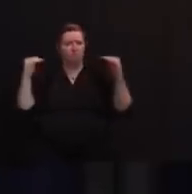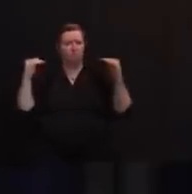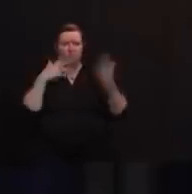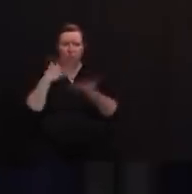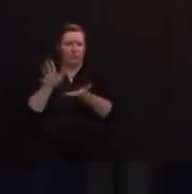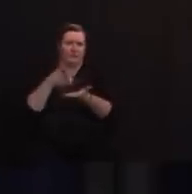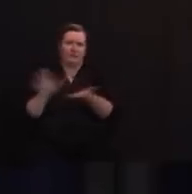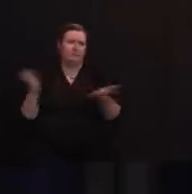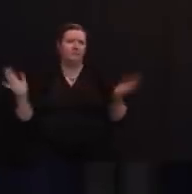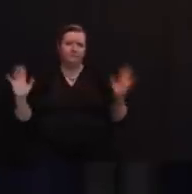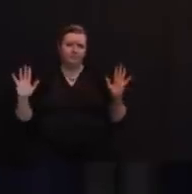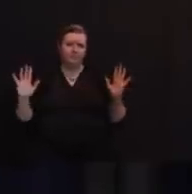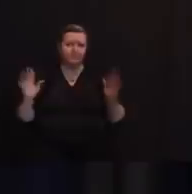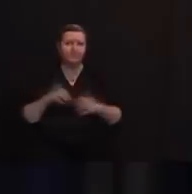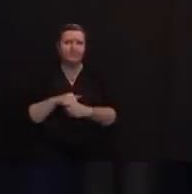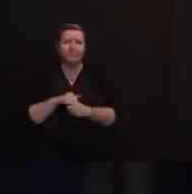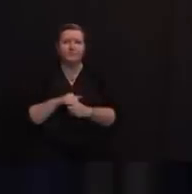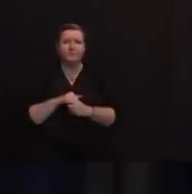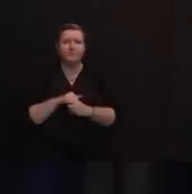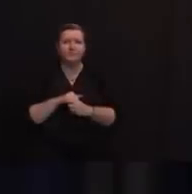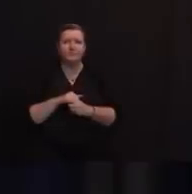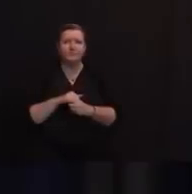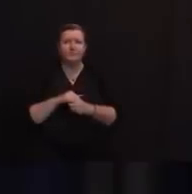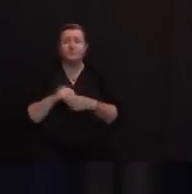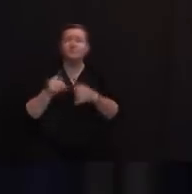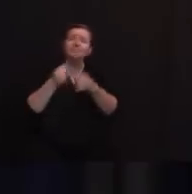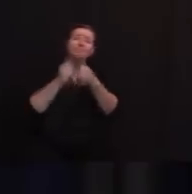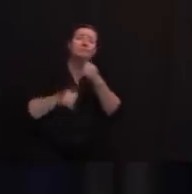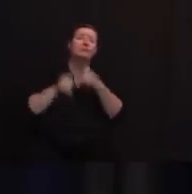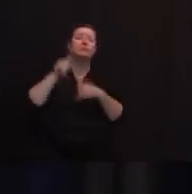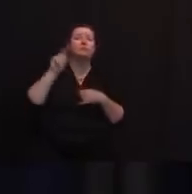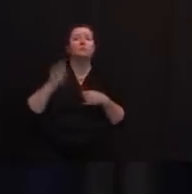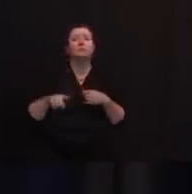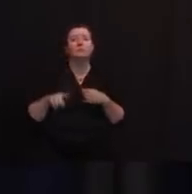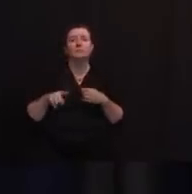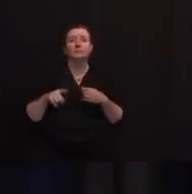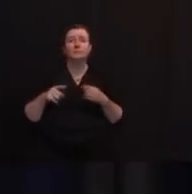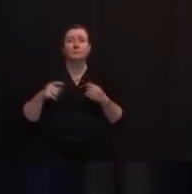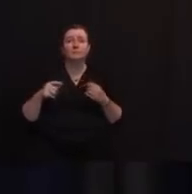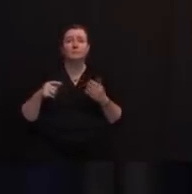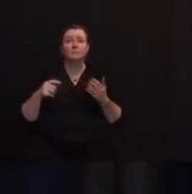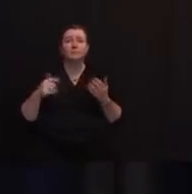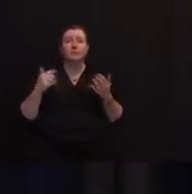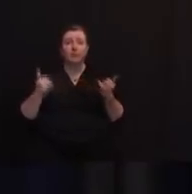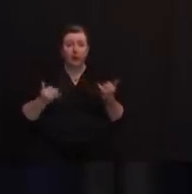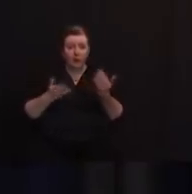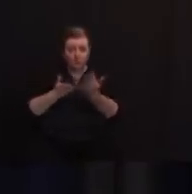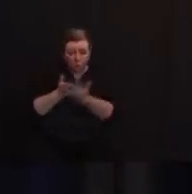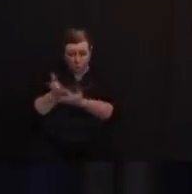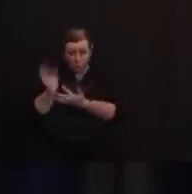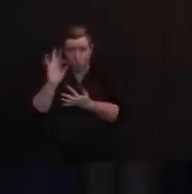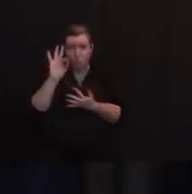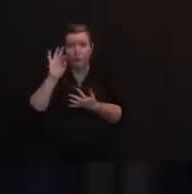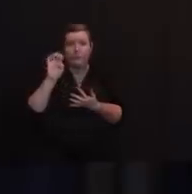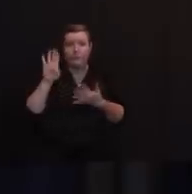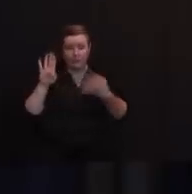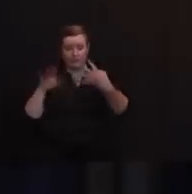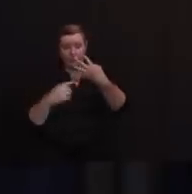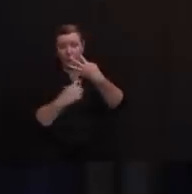question I do have that from now through the end of February, between CVS and Walgreens,